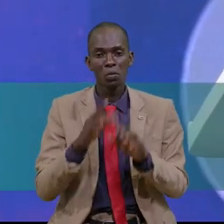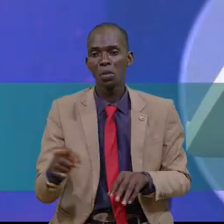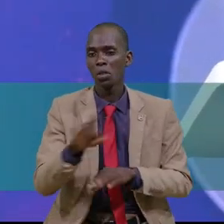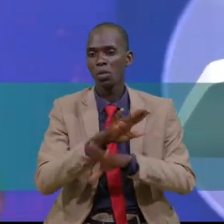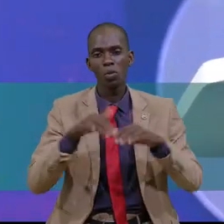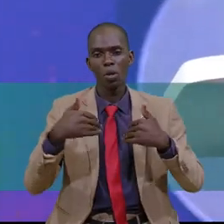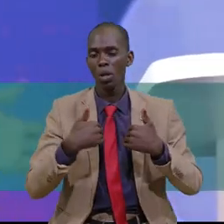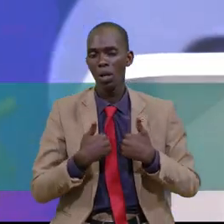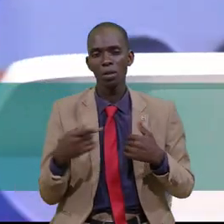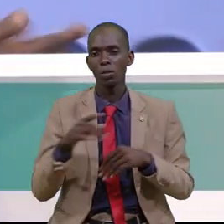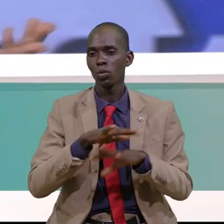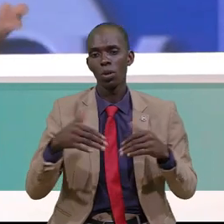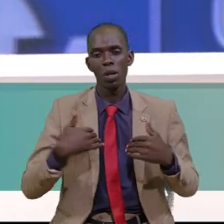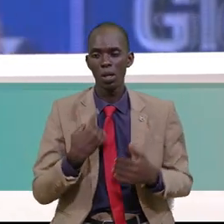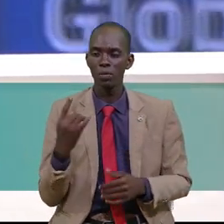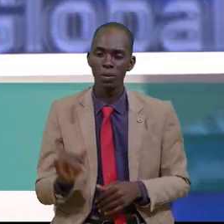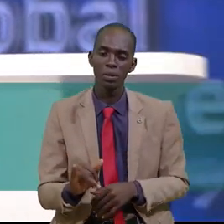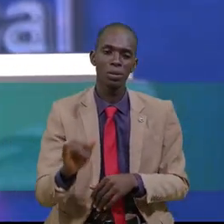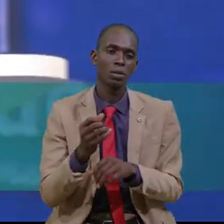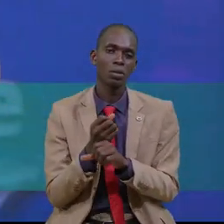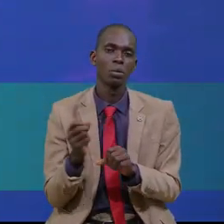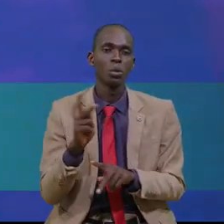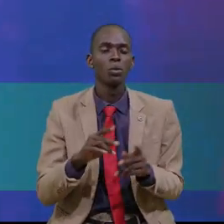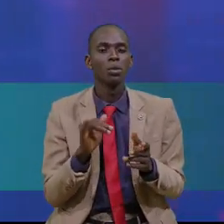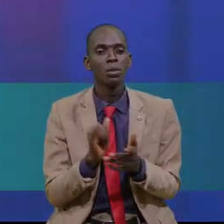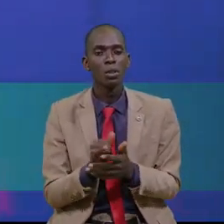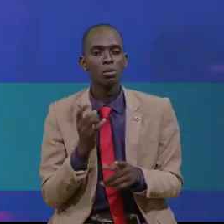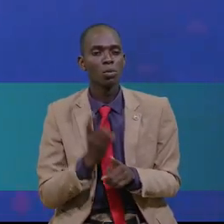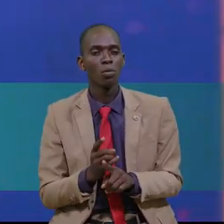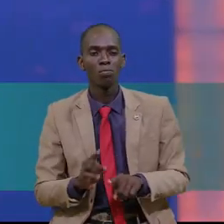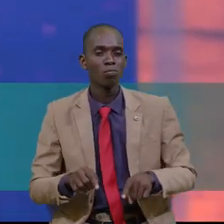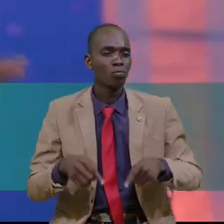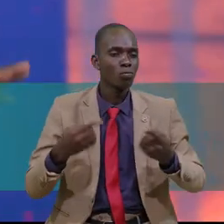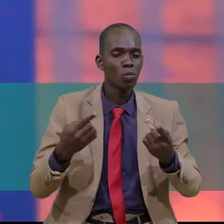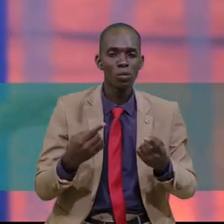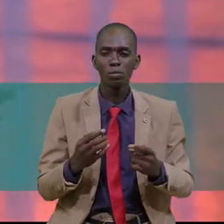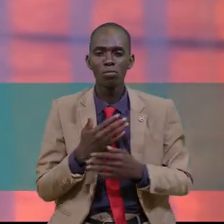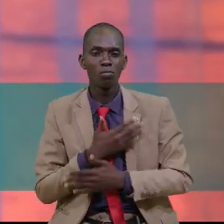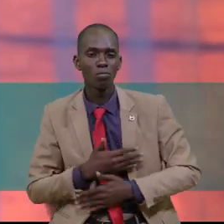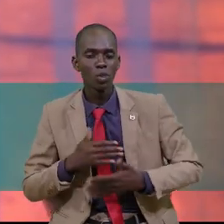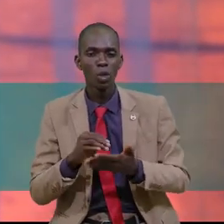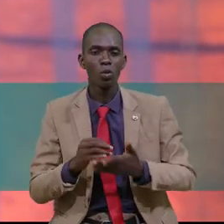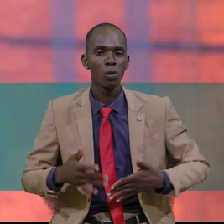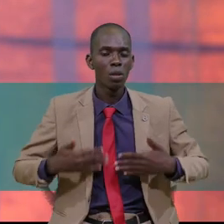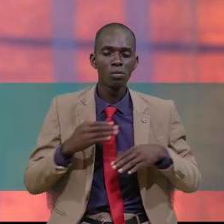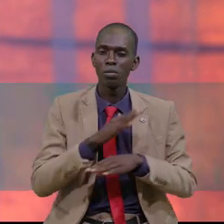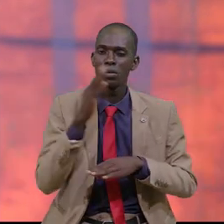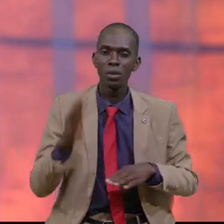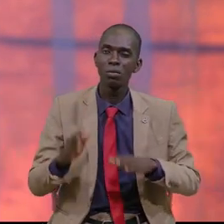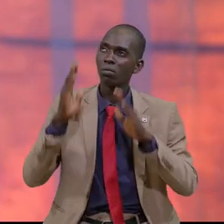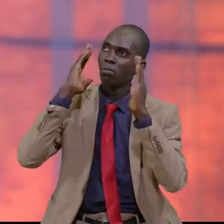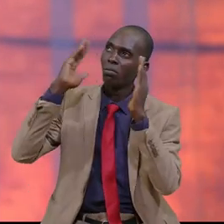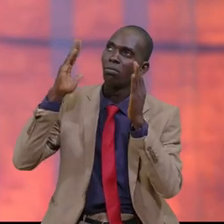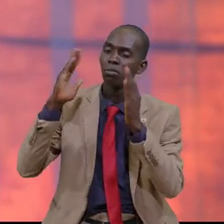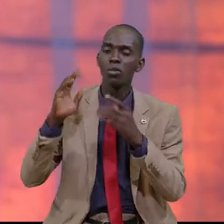eternal salvation. Those who just go and they live what they want to live, and they don't pay any attention to the words of